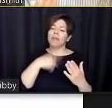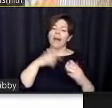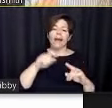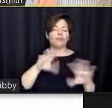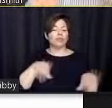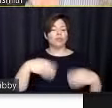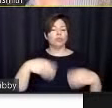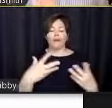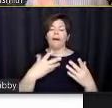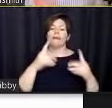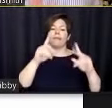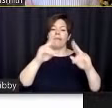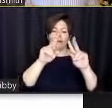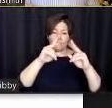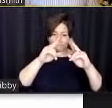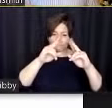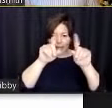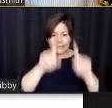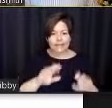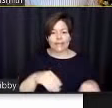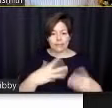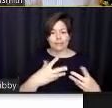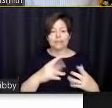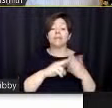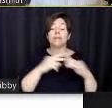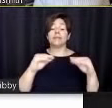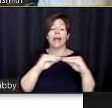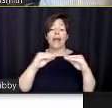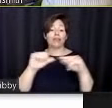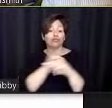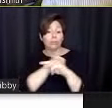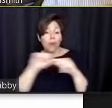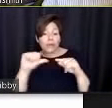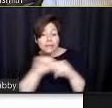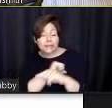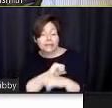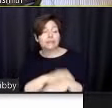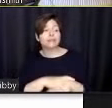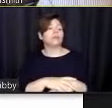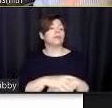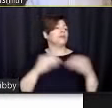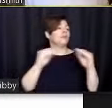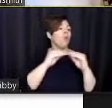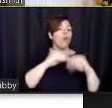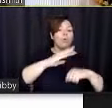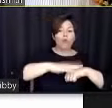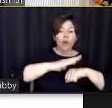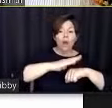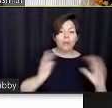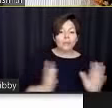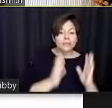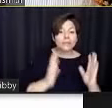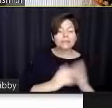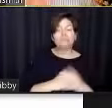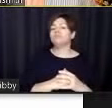Okay. And that means that extra drill, that extra practice, the extra prompting, you may not have time for. I'm going to